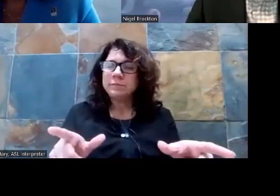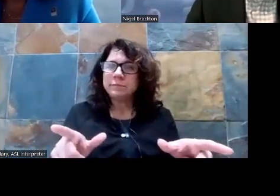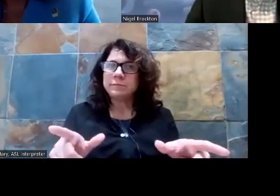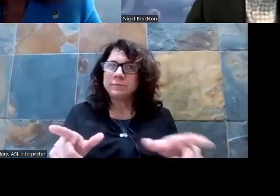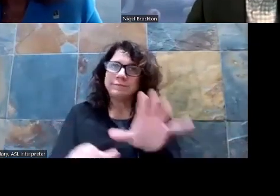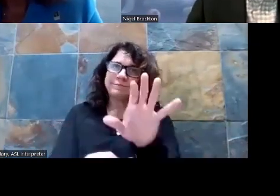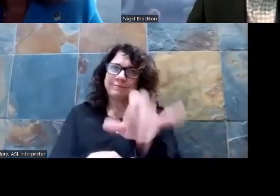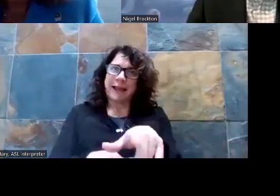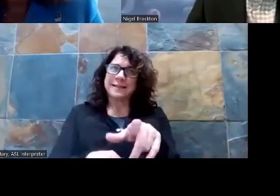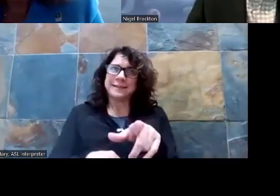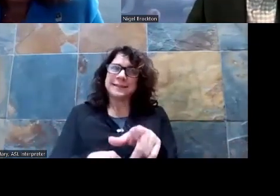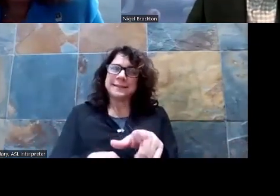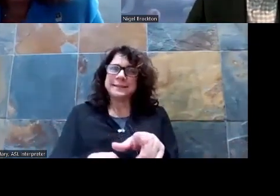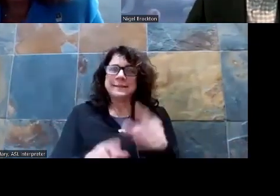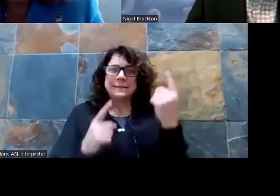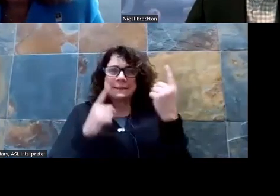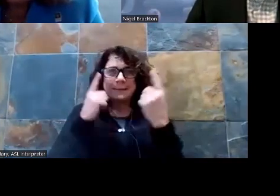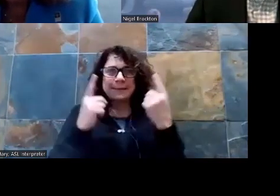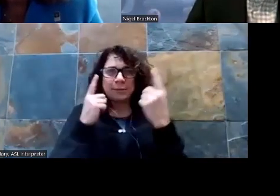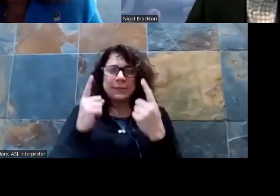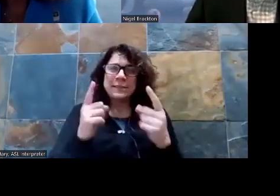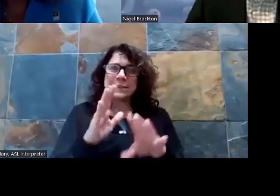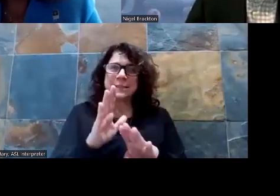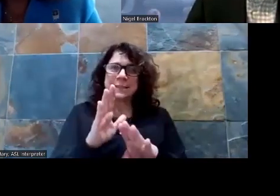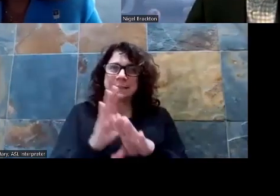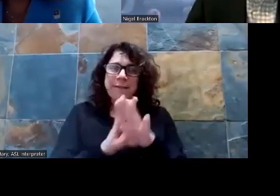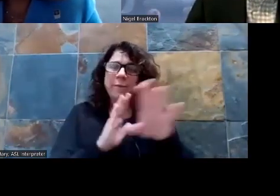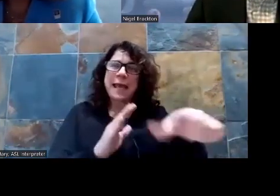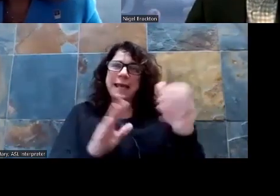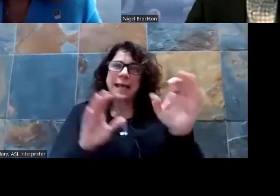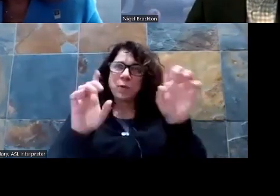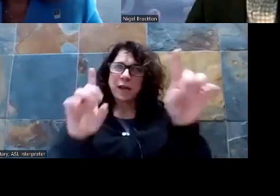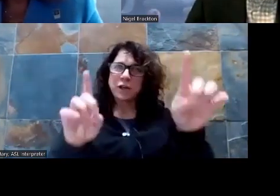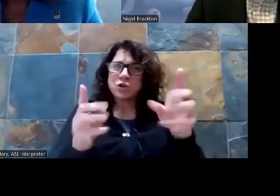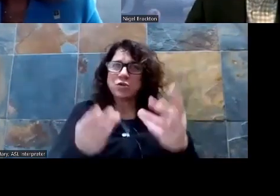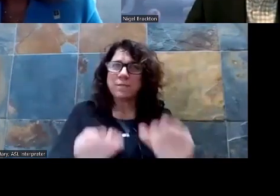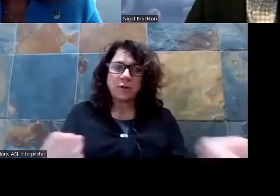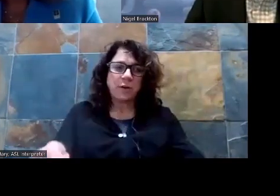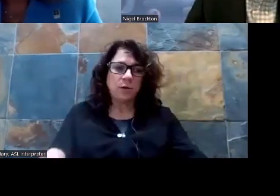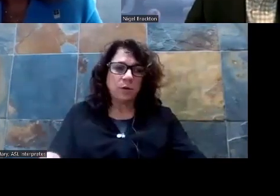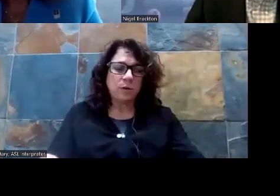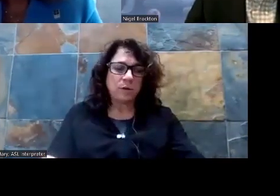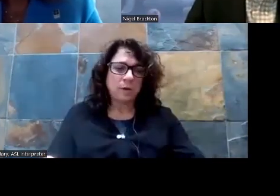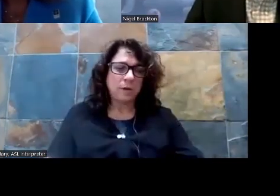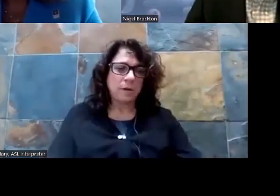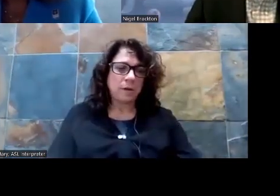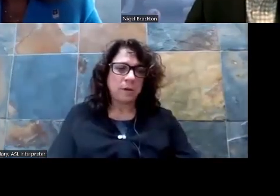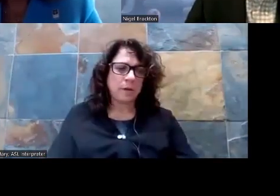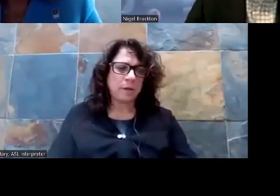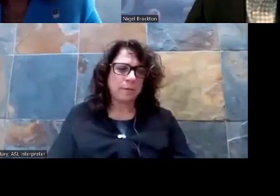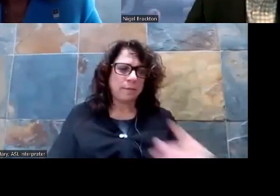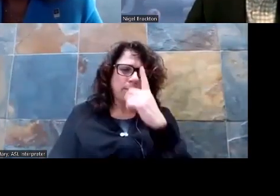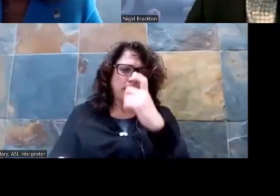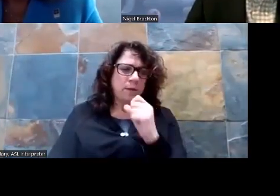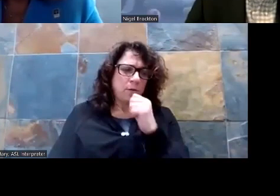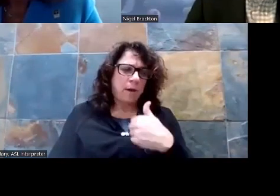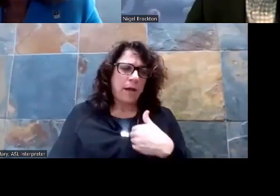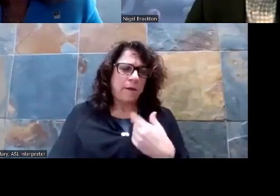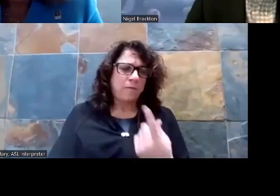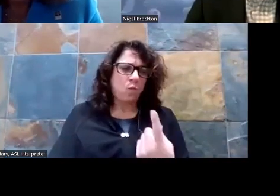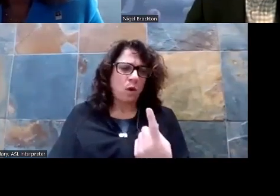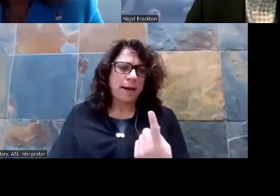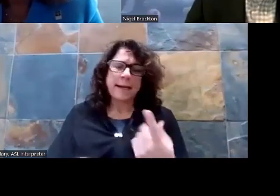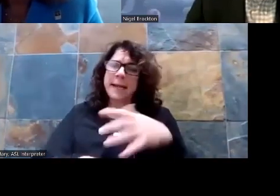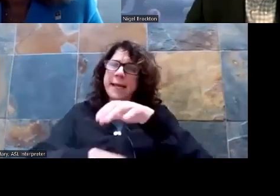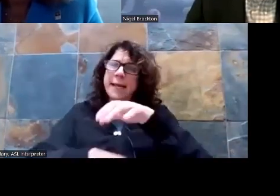is considered on developing any educational material, because we don't have just one